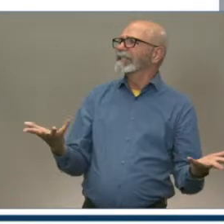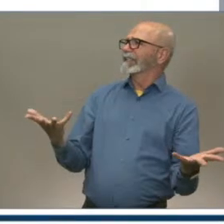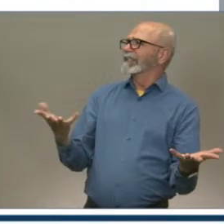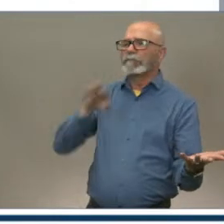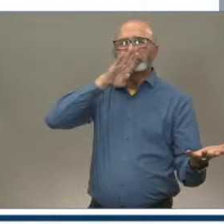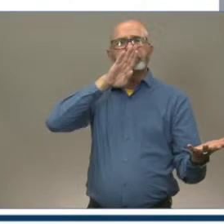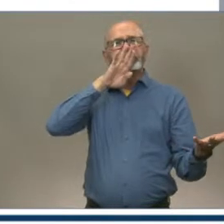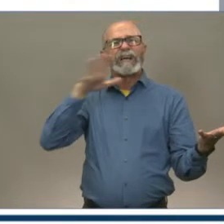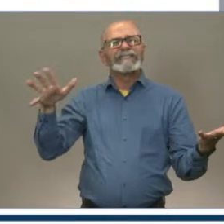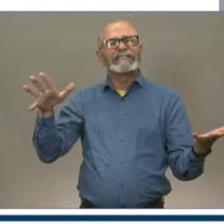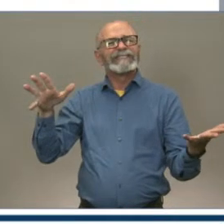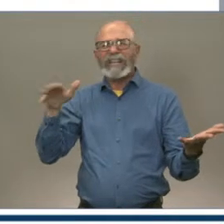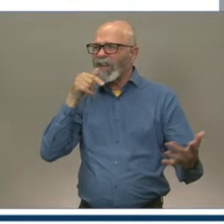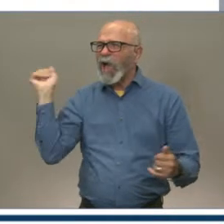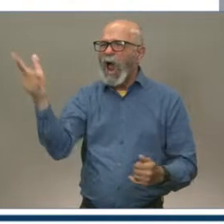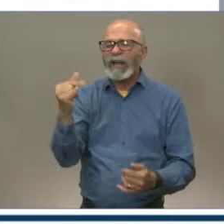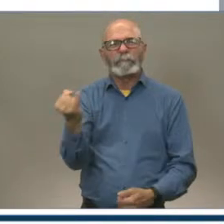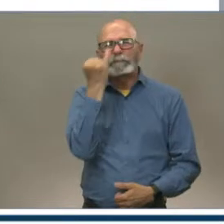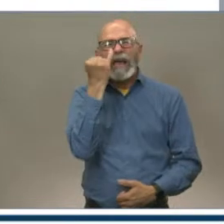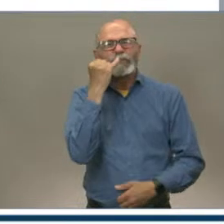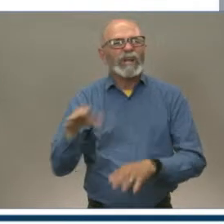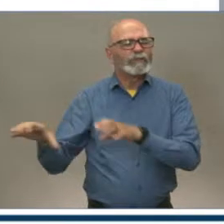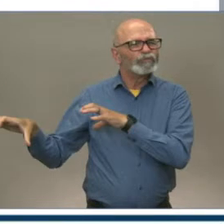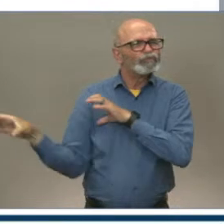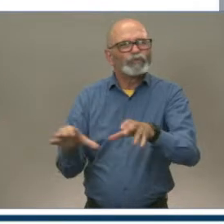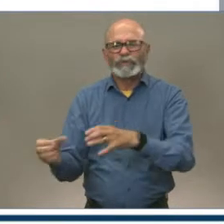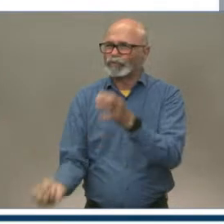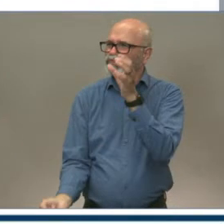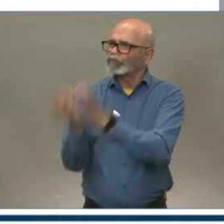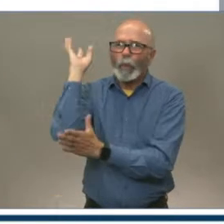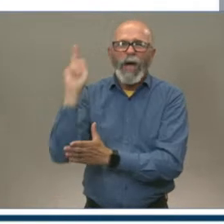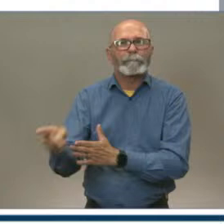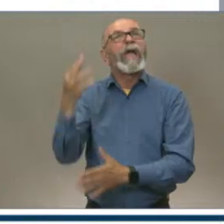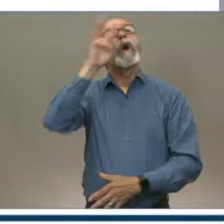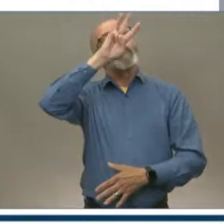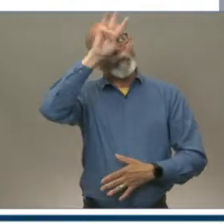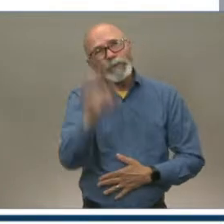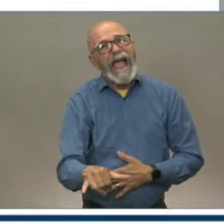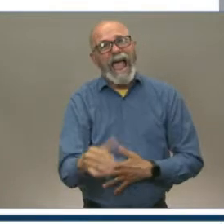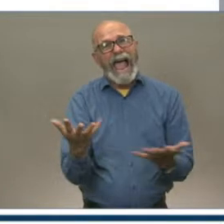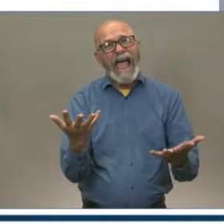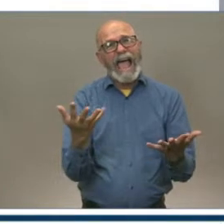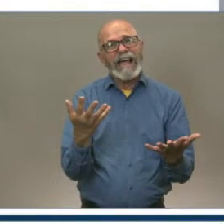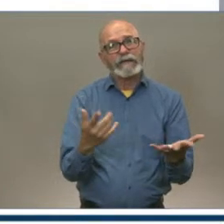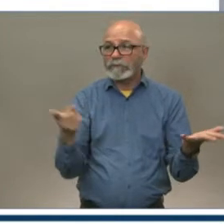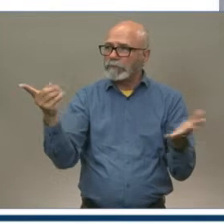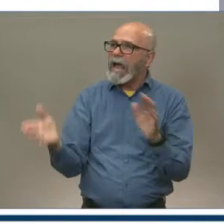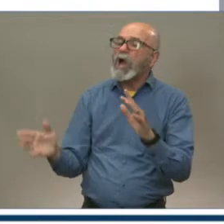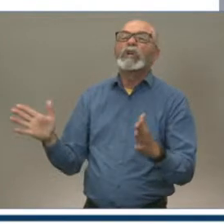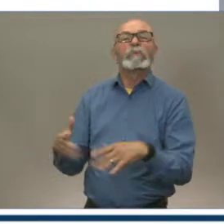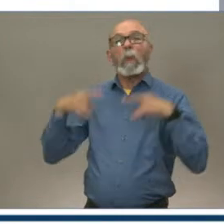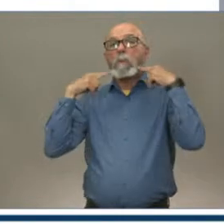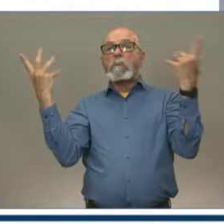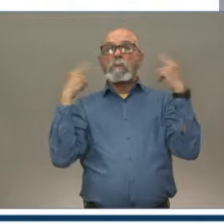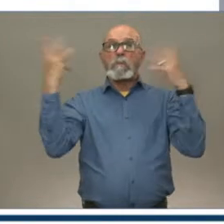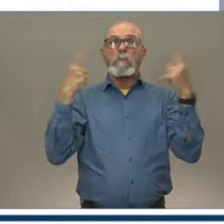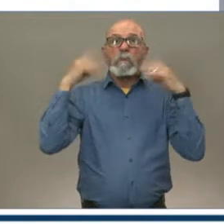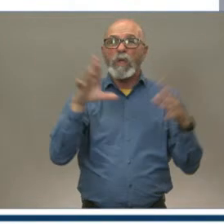behavior. Why? Why would you put yourself at risk? And worse, someone